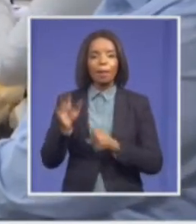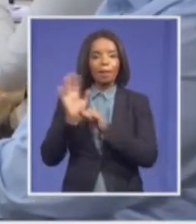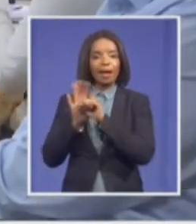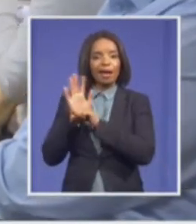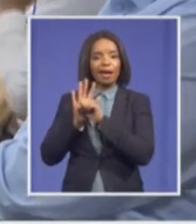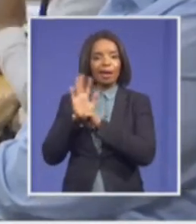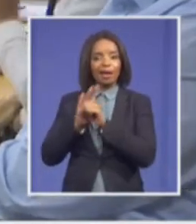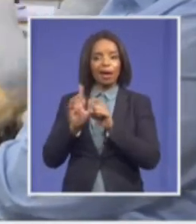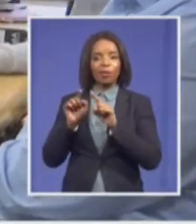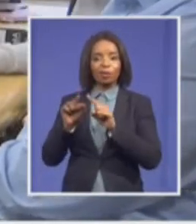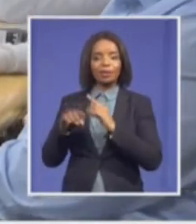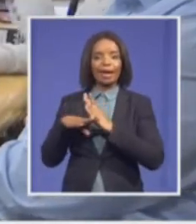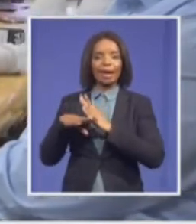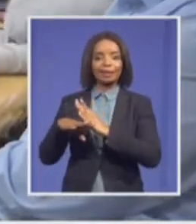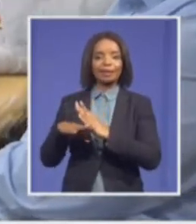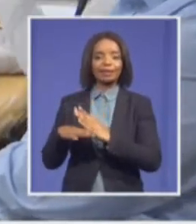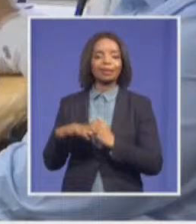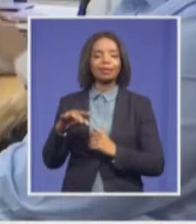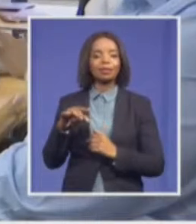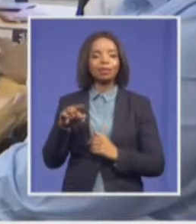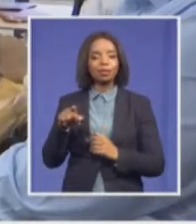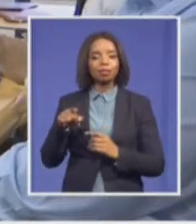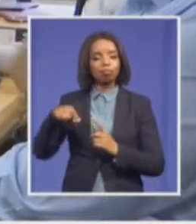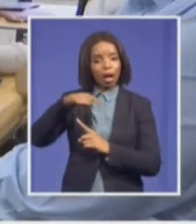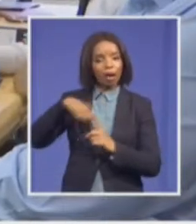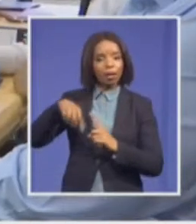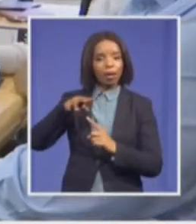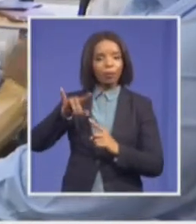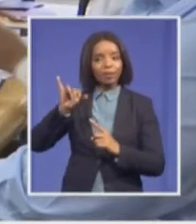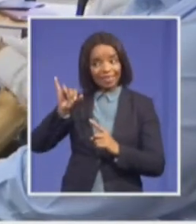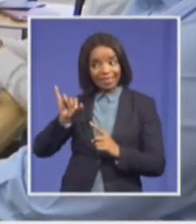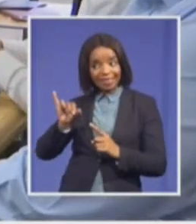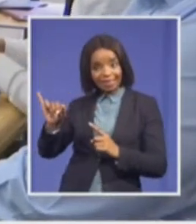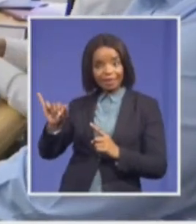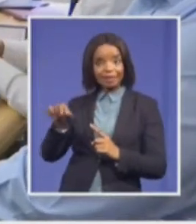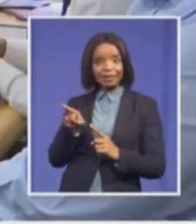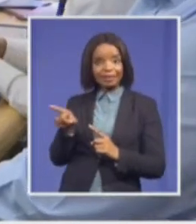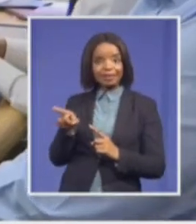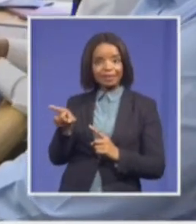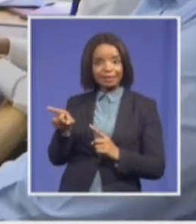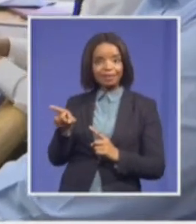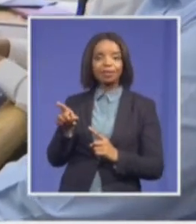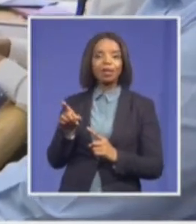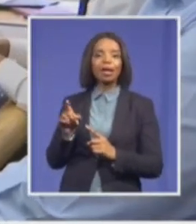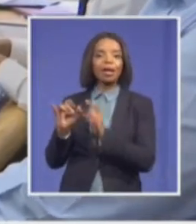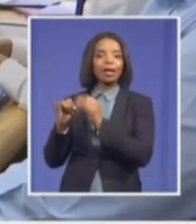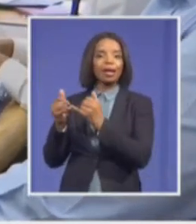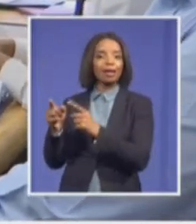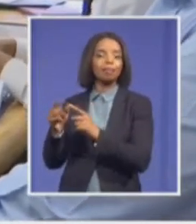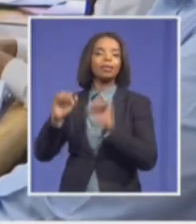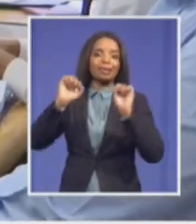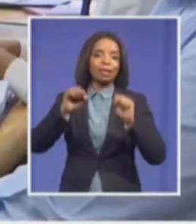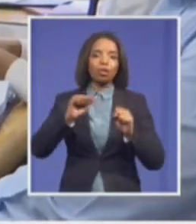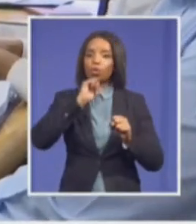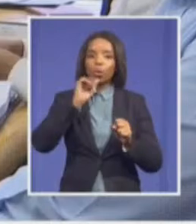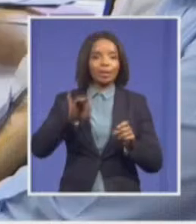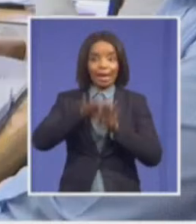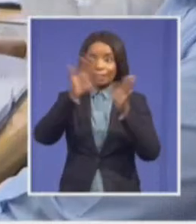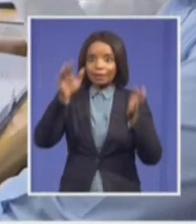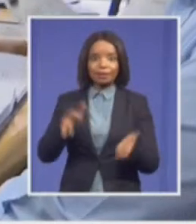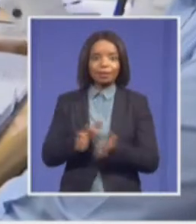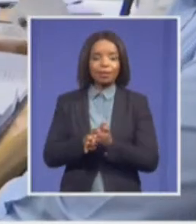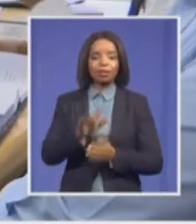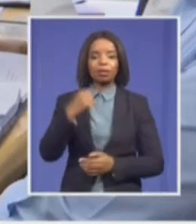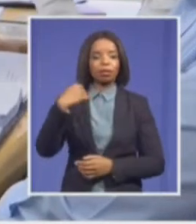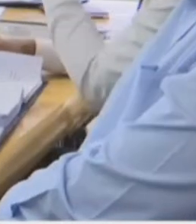source. Yeah, because the question, source was not the entire public interest. Prima facie, there's an affidavit that the source says this is not true. So you can